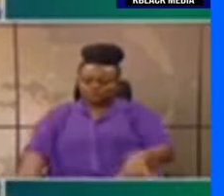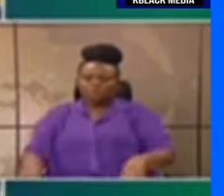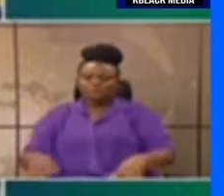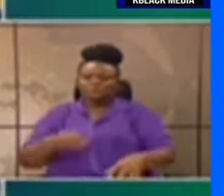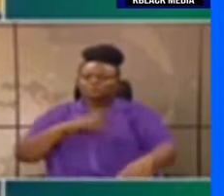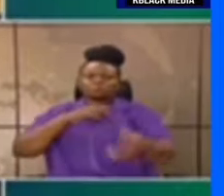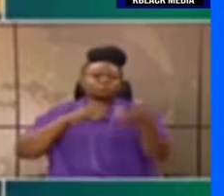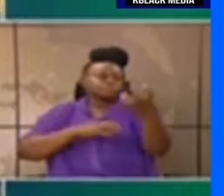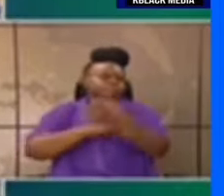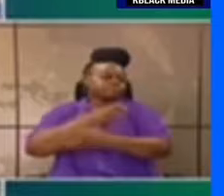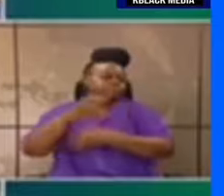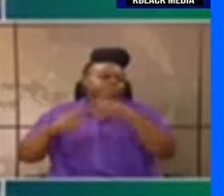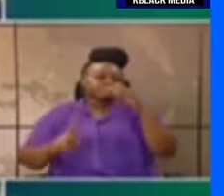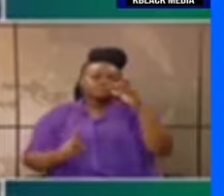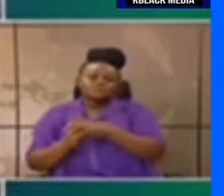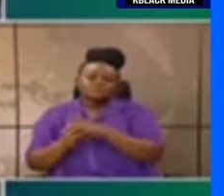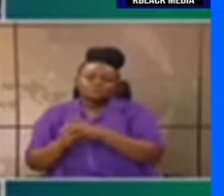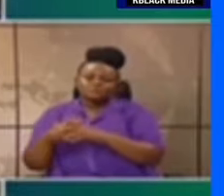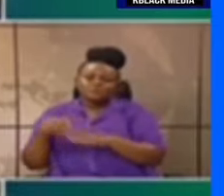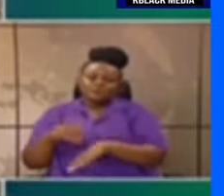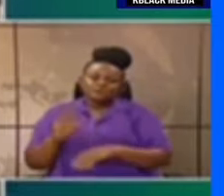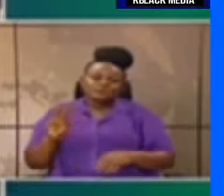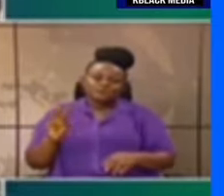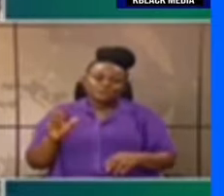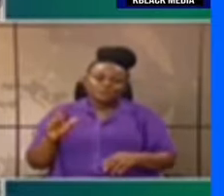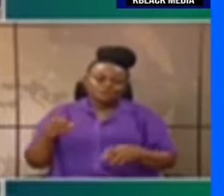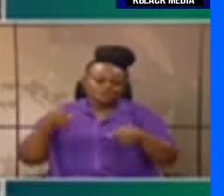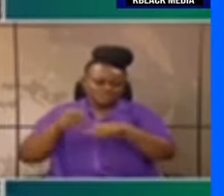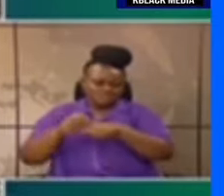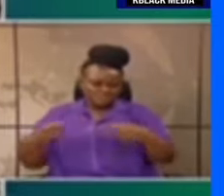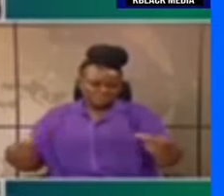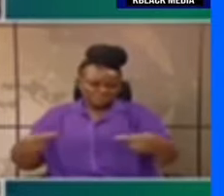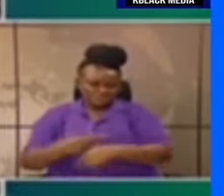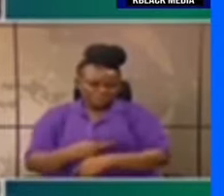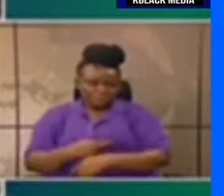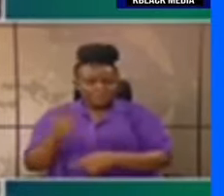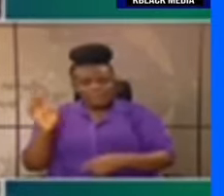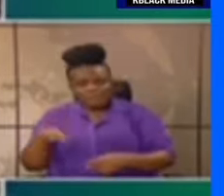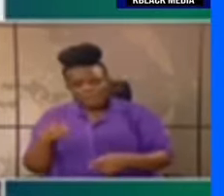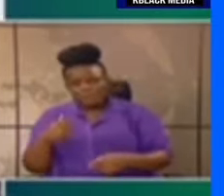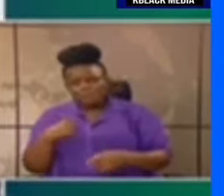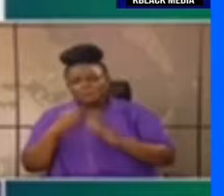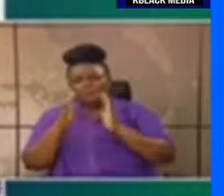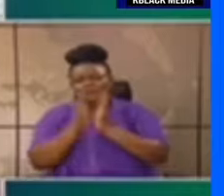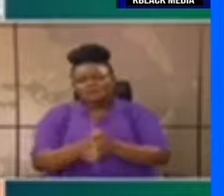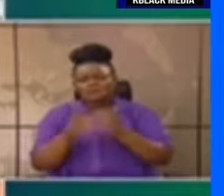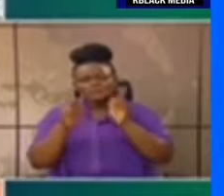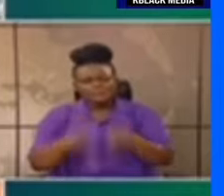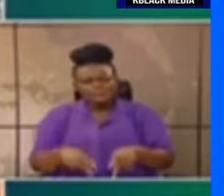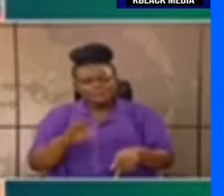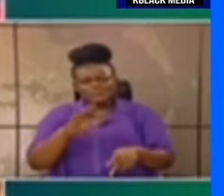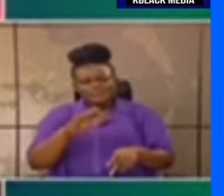yes, Eba, Eba, a demo. Now, Jebi, you would say, ah,